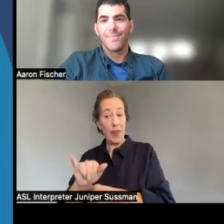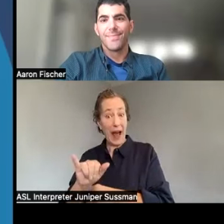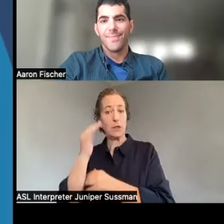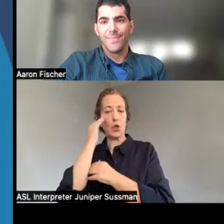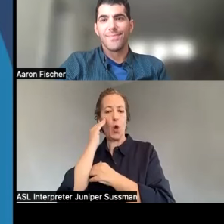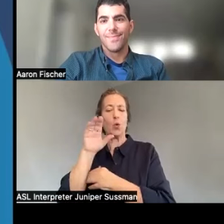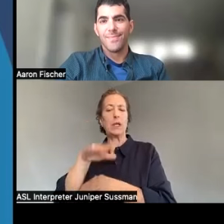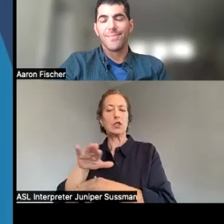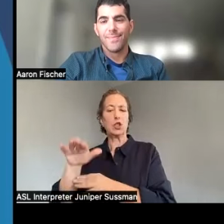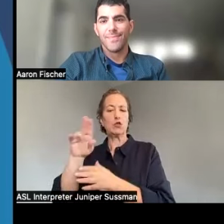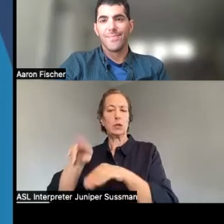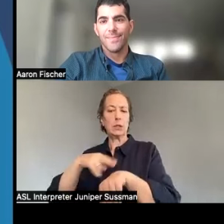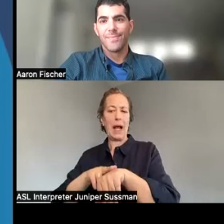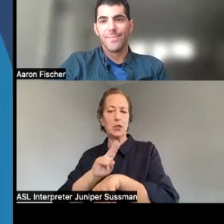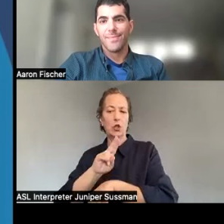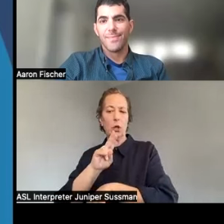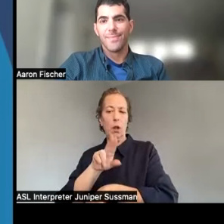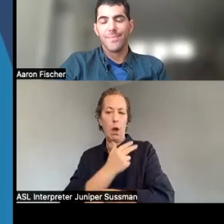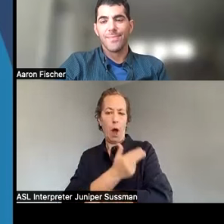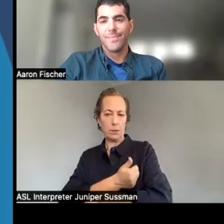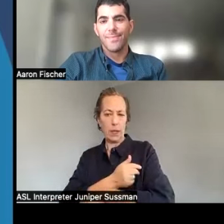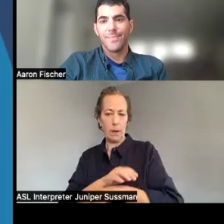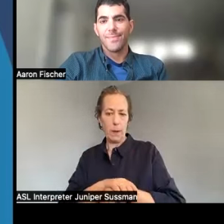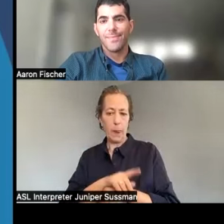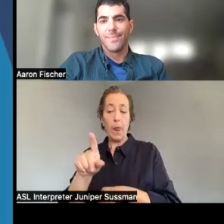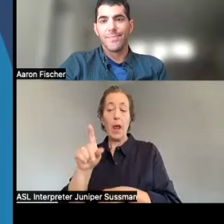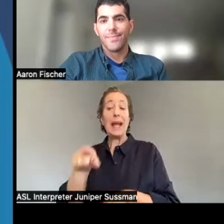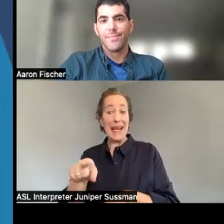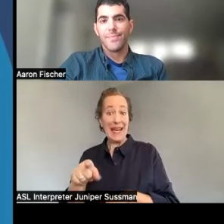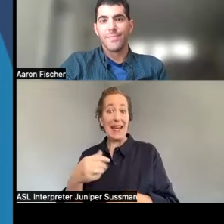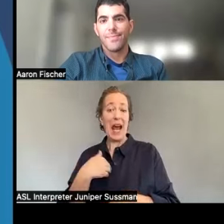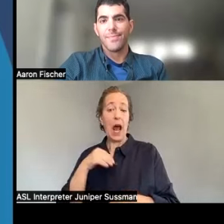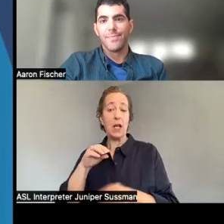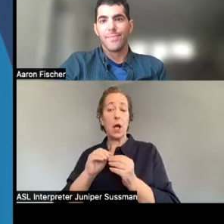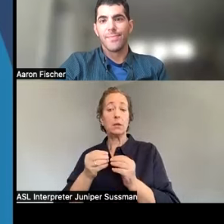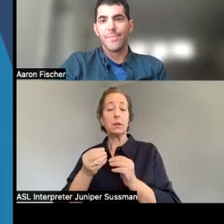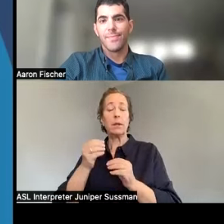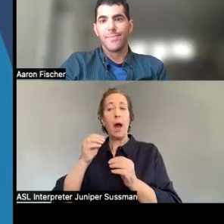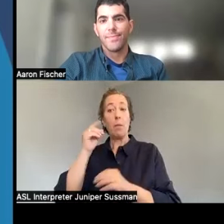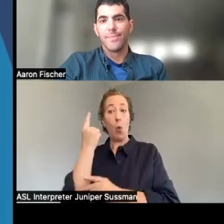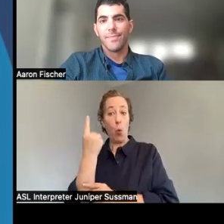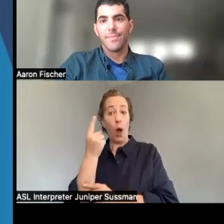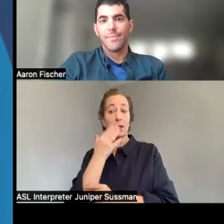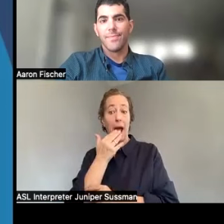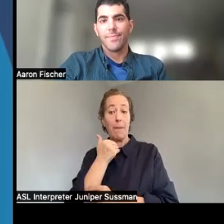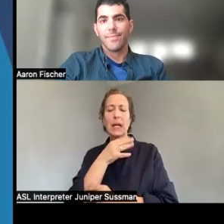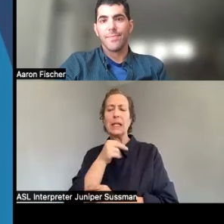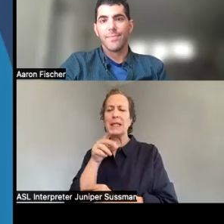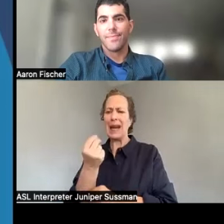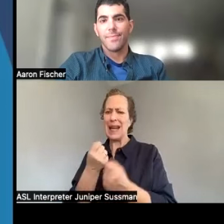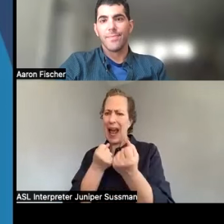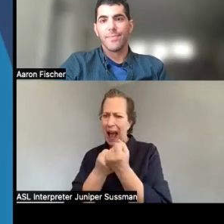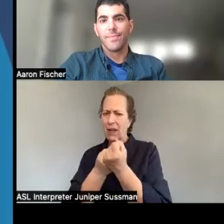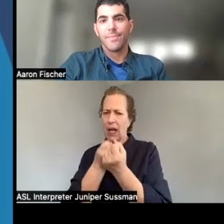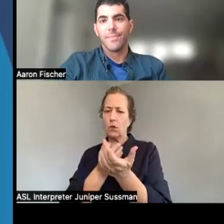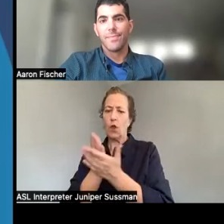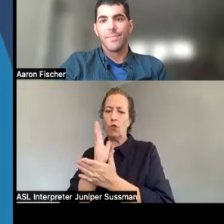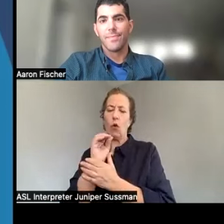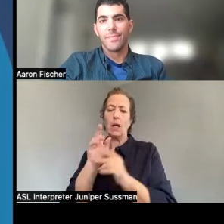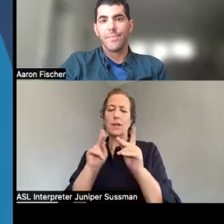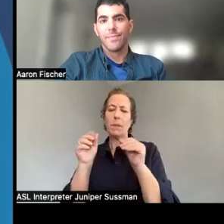National Hospital. Aaron lives with type 1 diabetes and dedicates a significant time advocating for the rights of people with